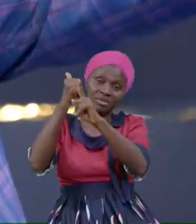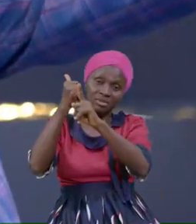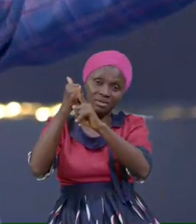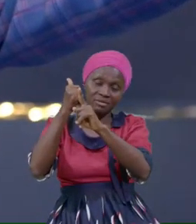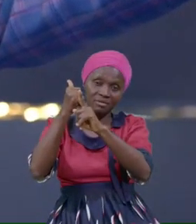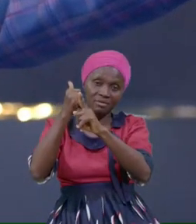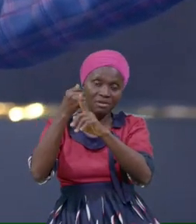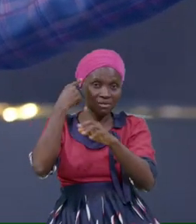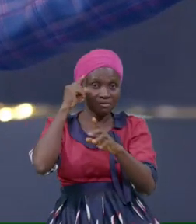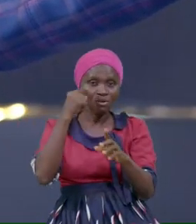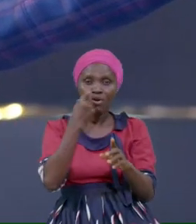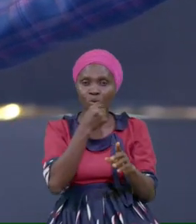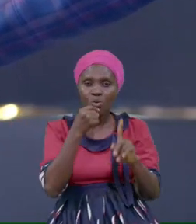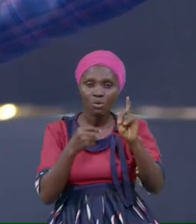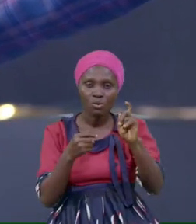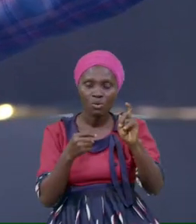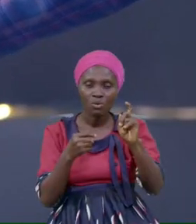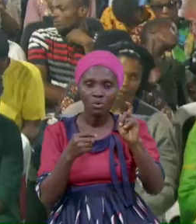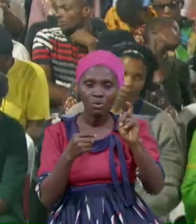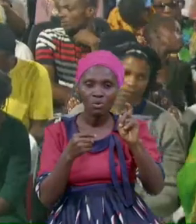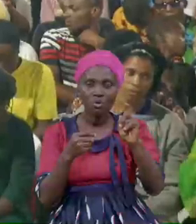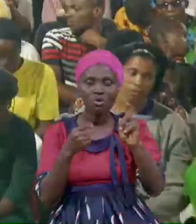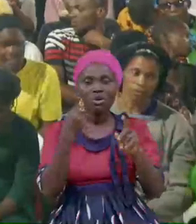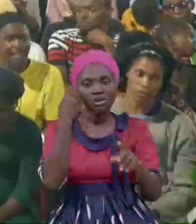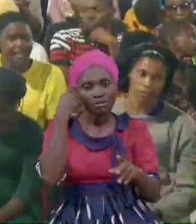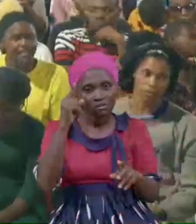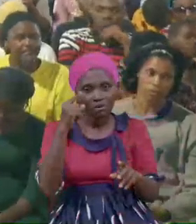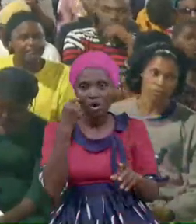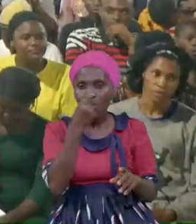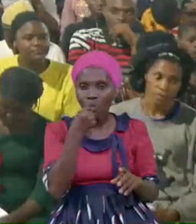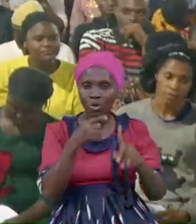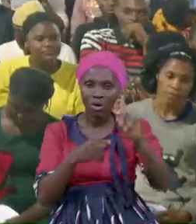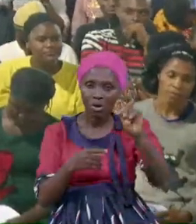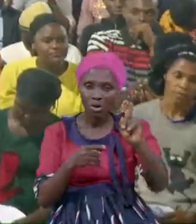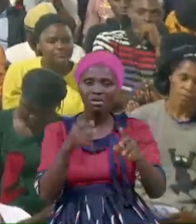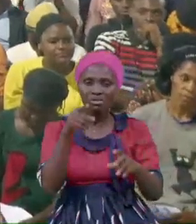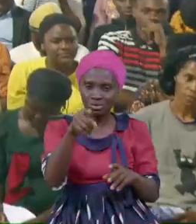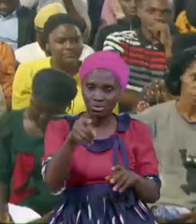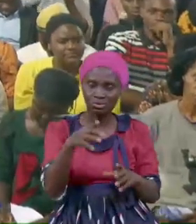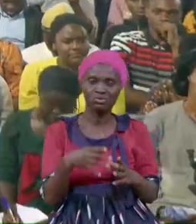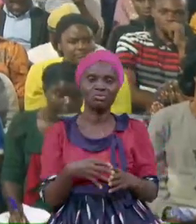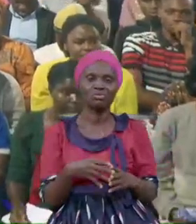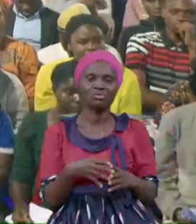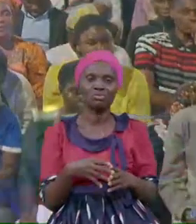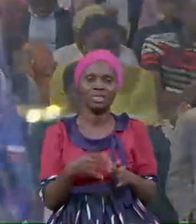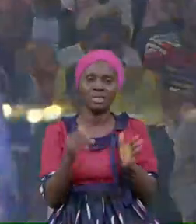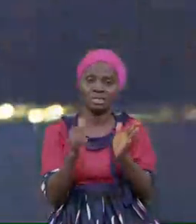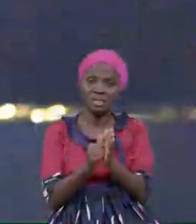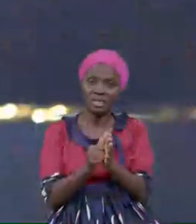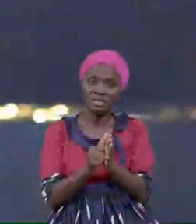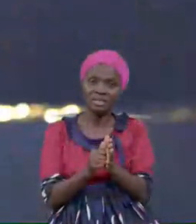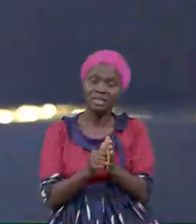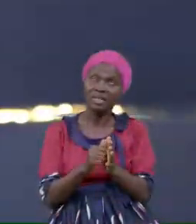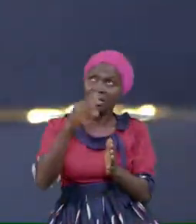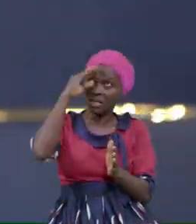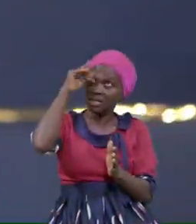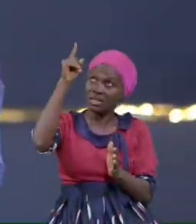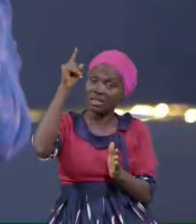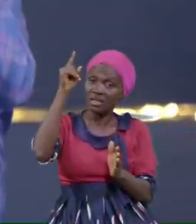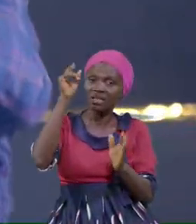who? For who? For you. That he might